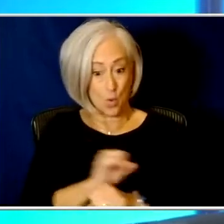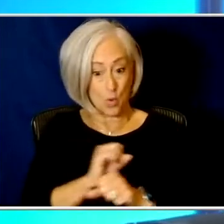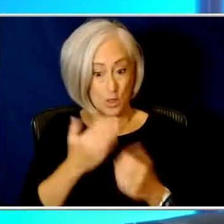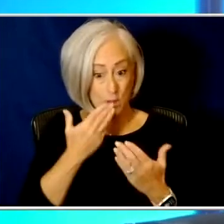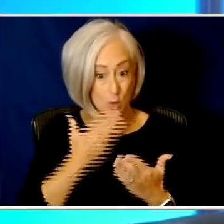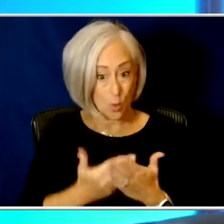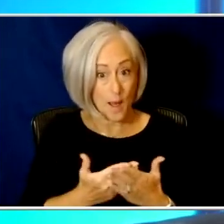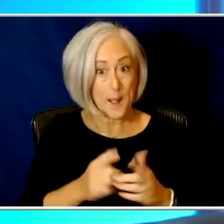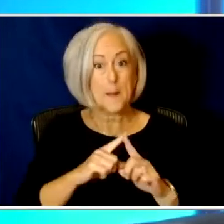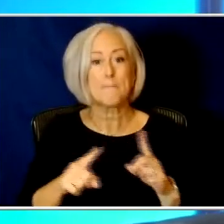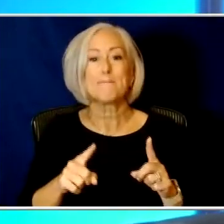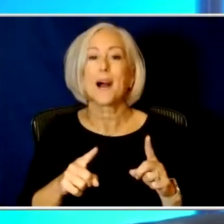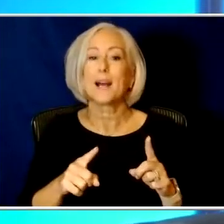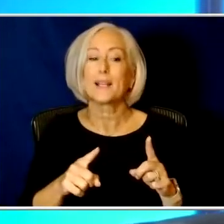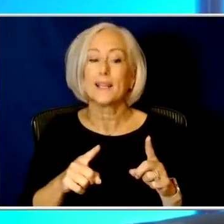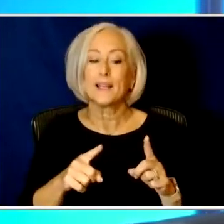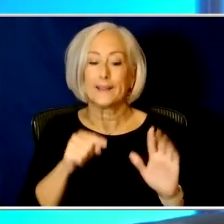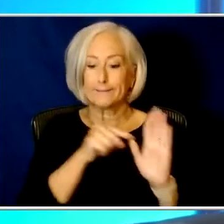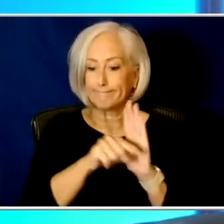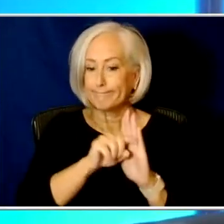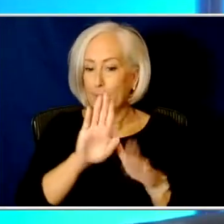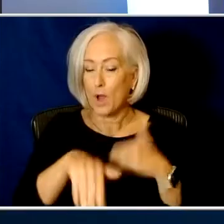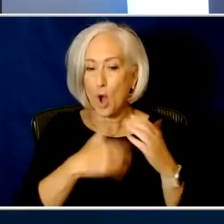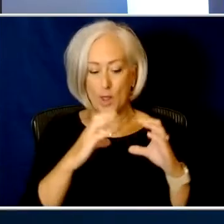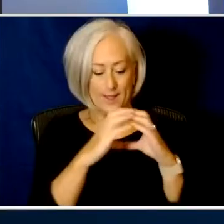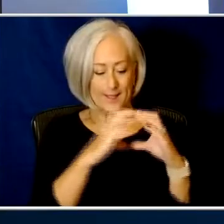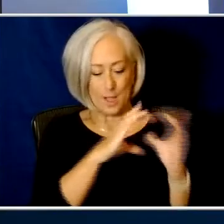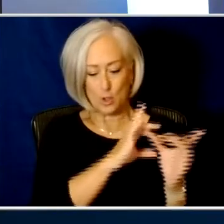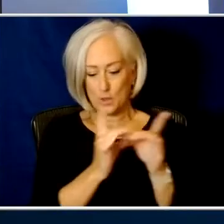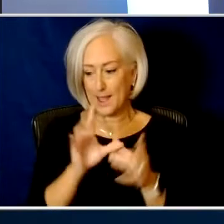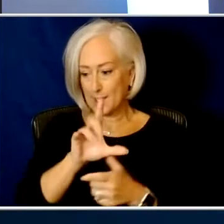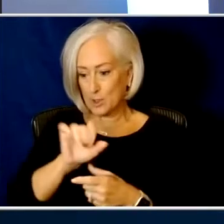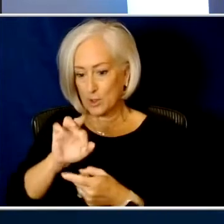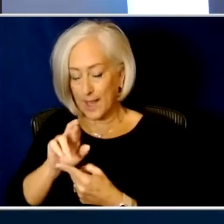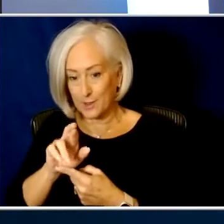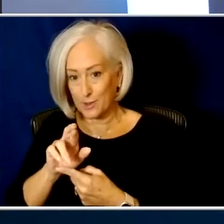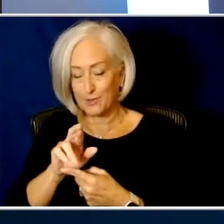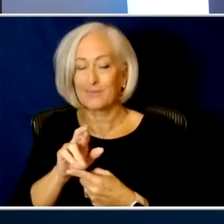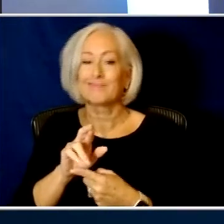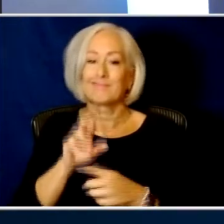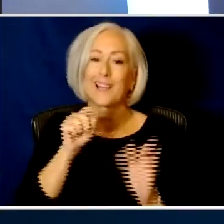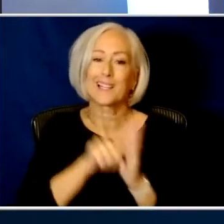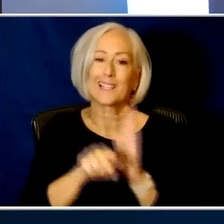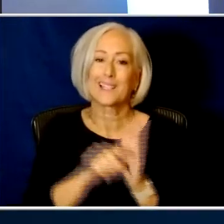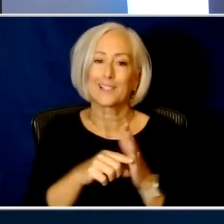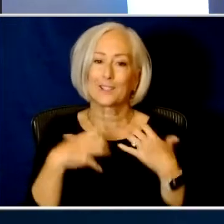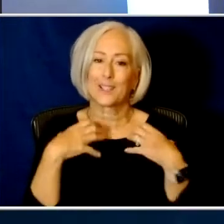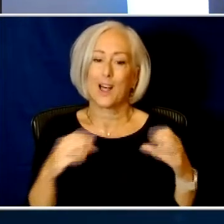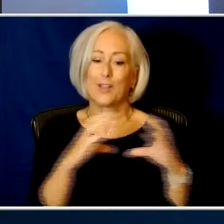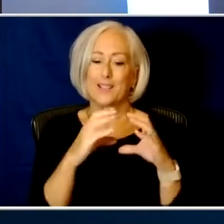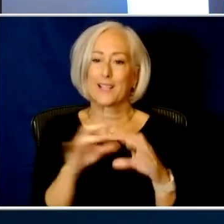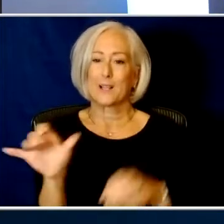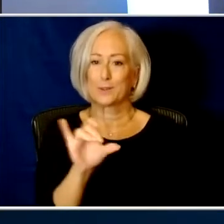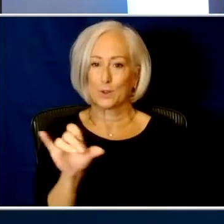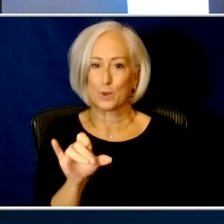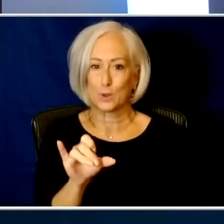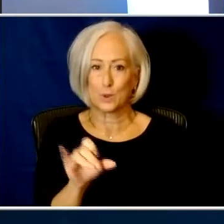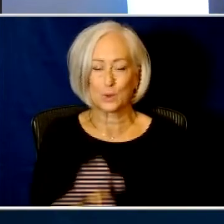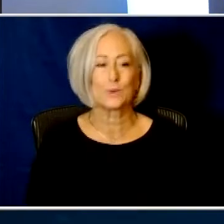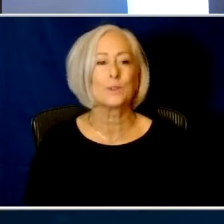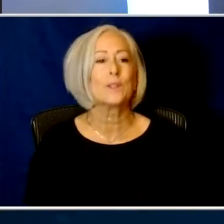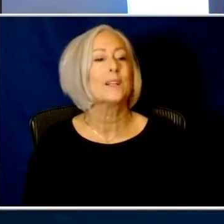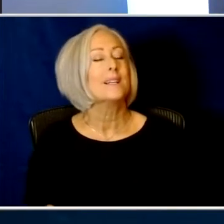exhibit relapse, and so the triple negative disease comes back. And so the idea is that if we can have better targeted